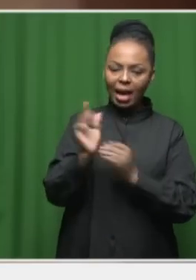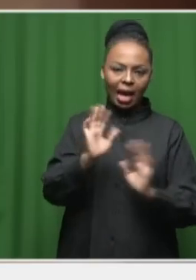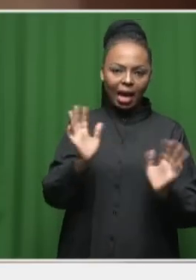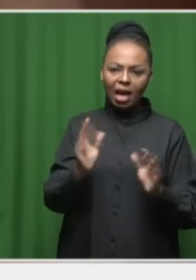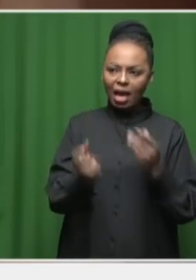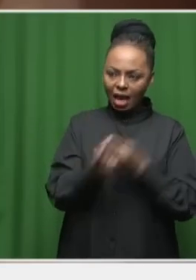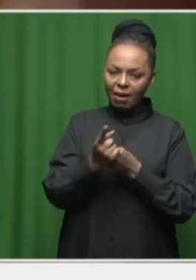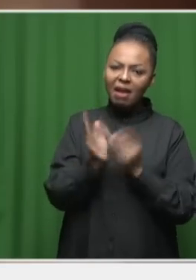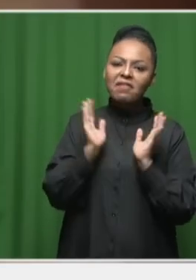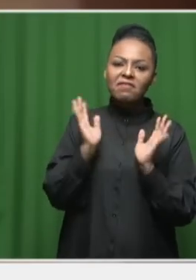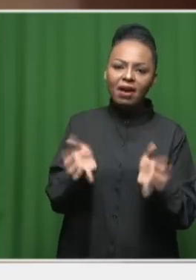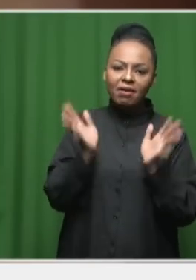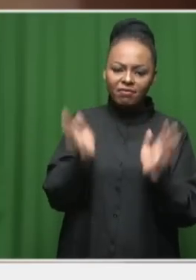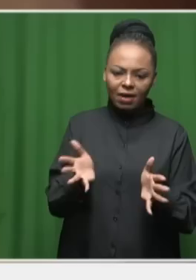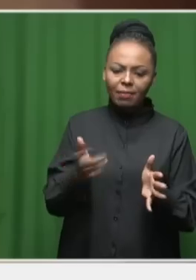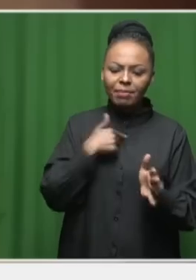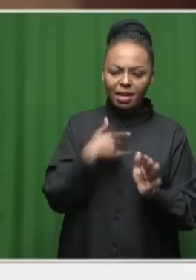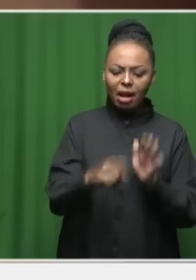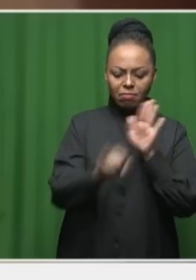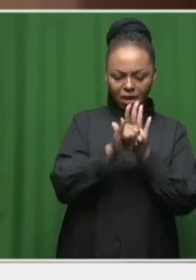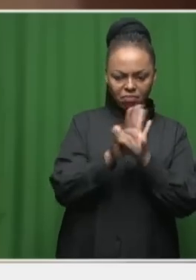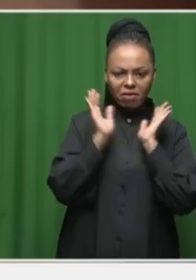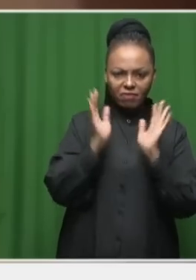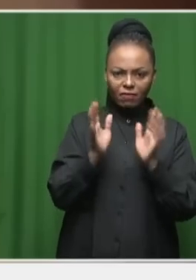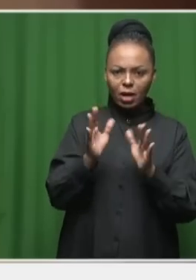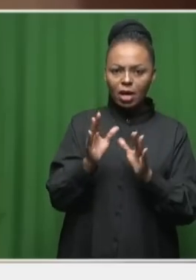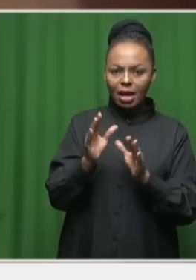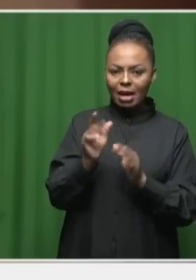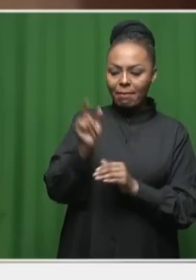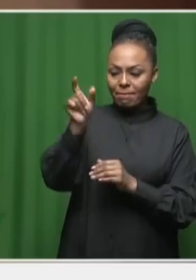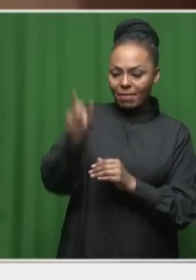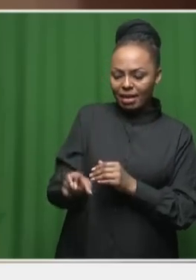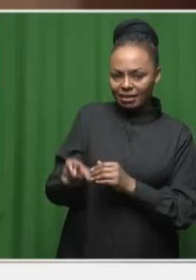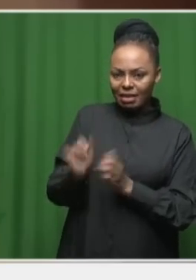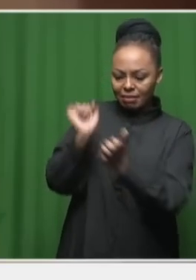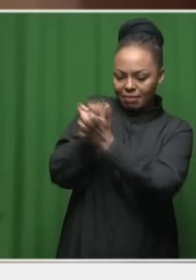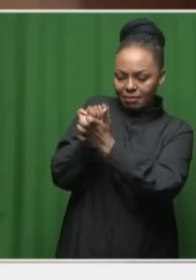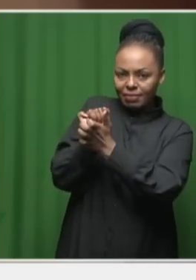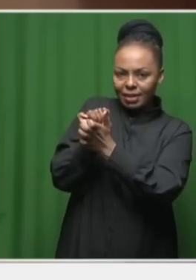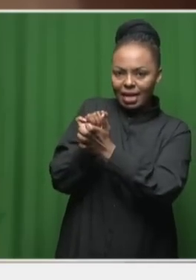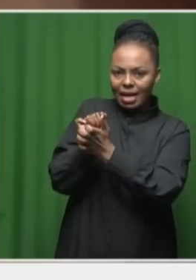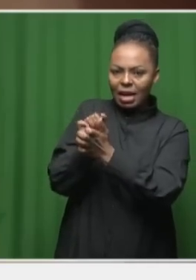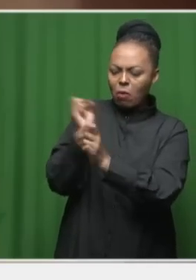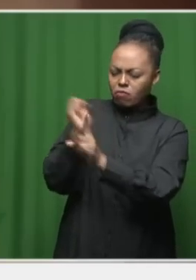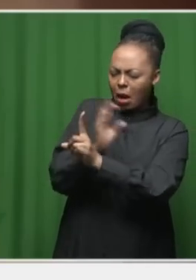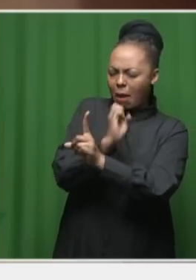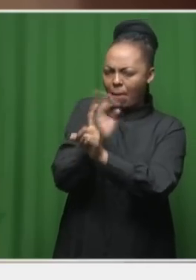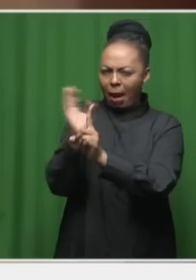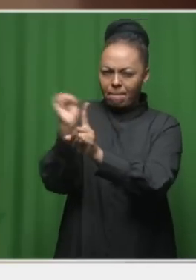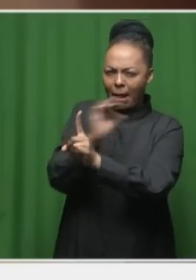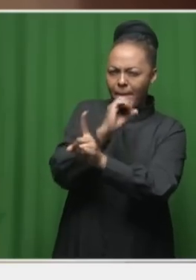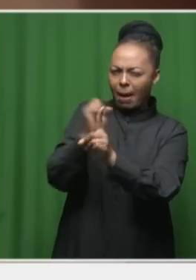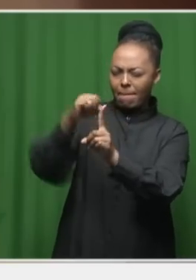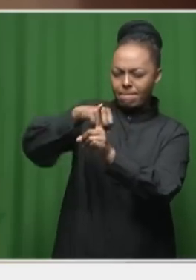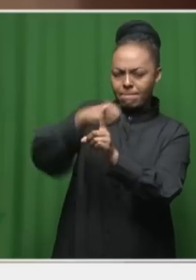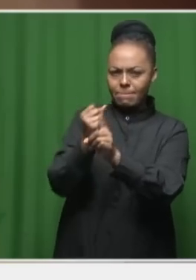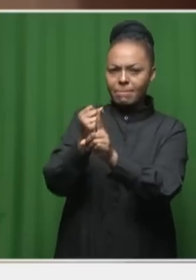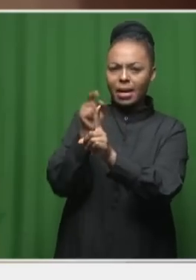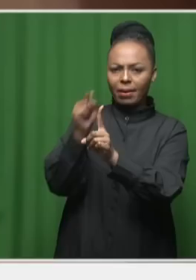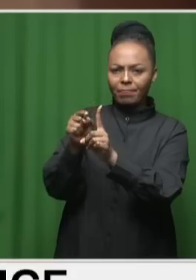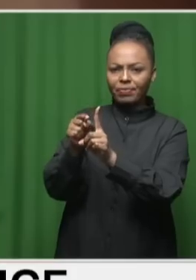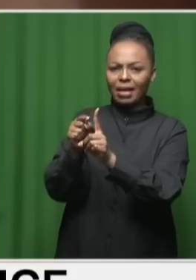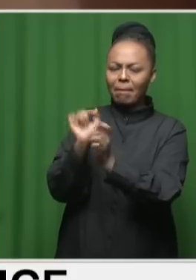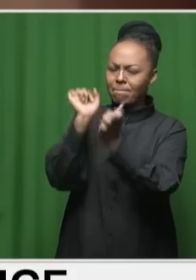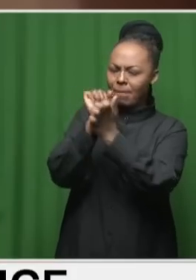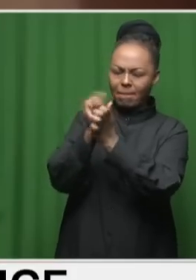Misery Merchants, I document a case of a prisoner who was actually tortured to death in the prison by G4S,